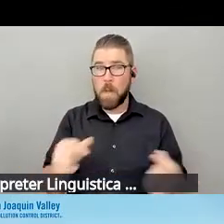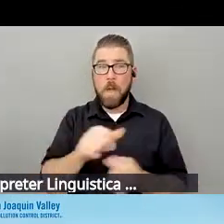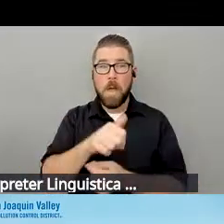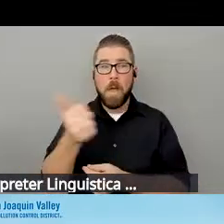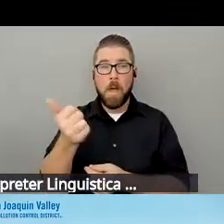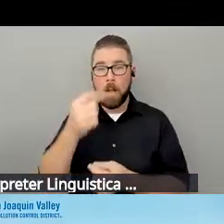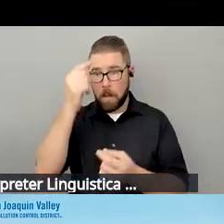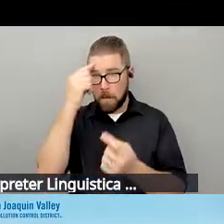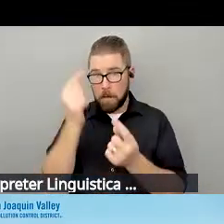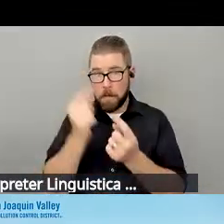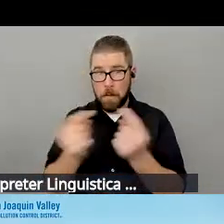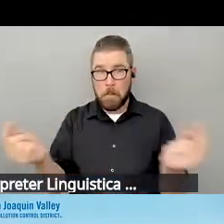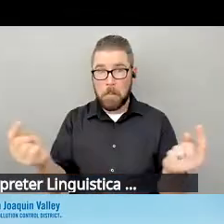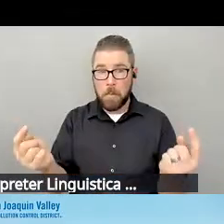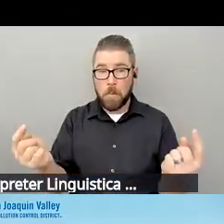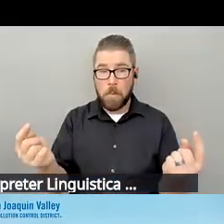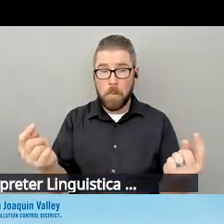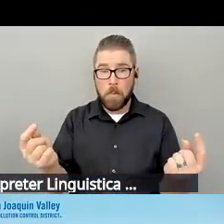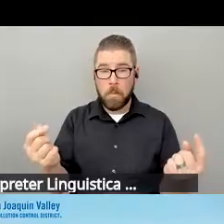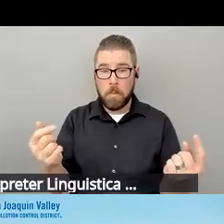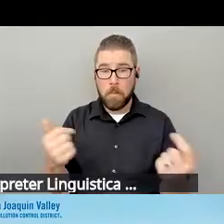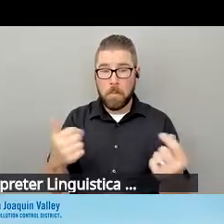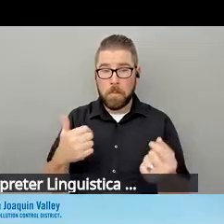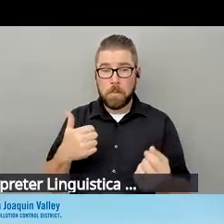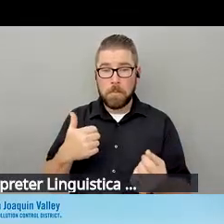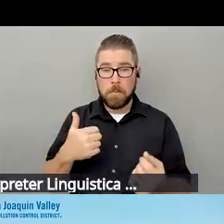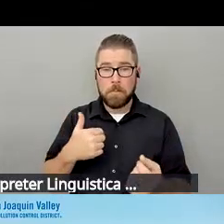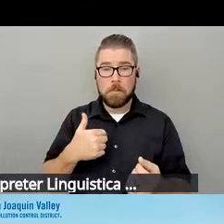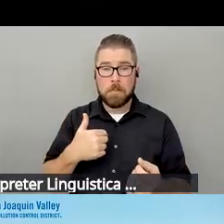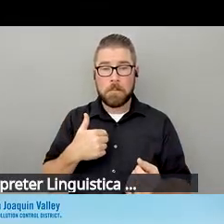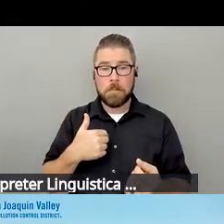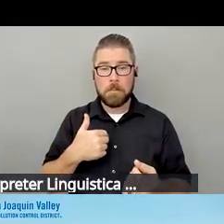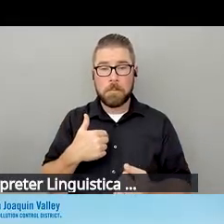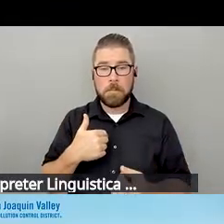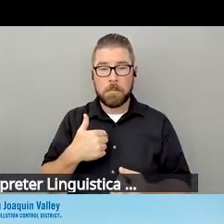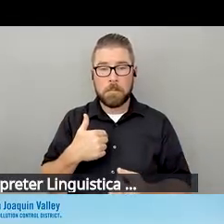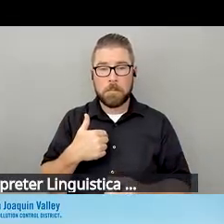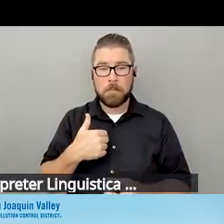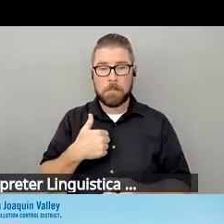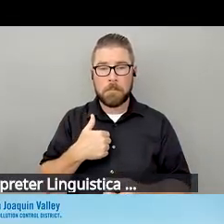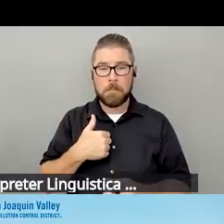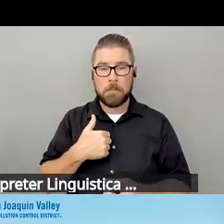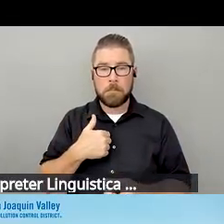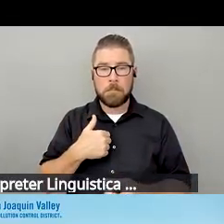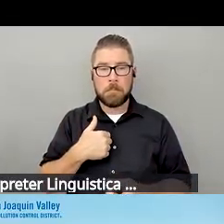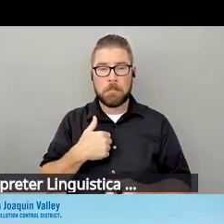I'll take another quick second.